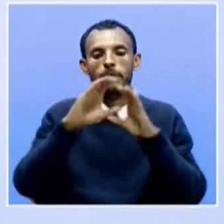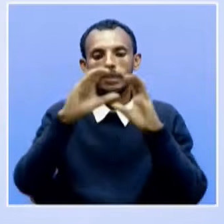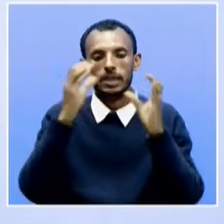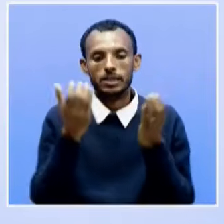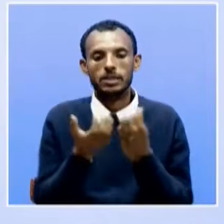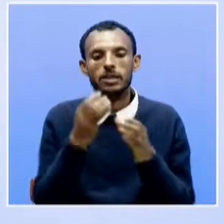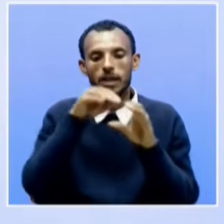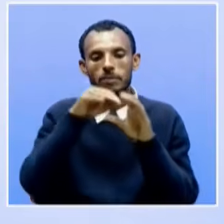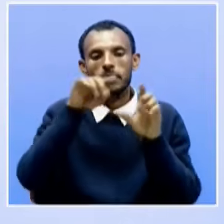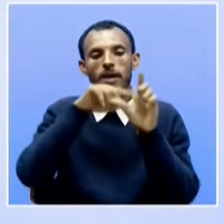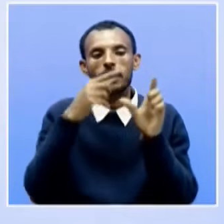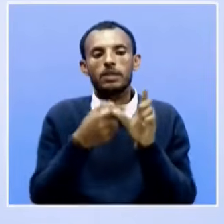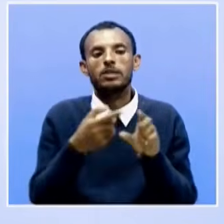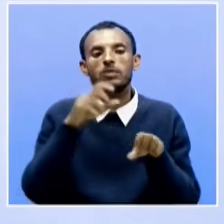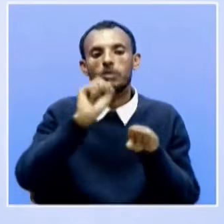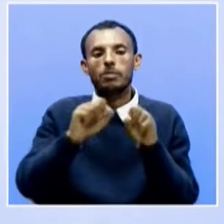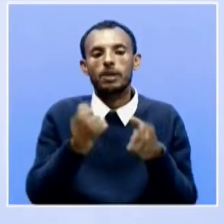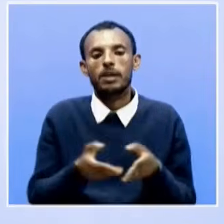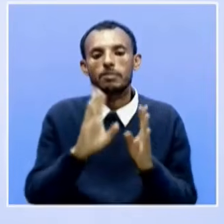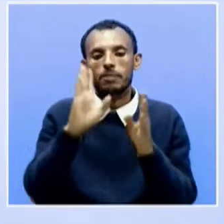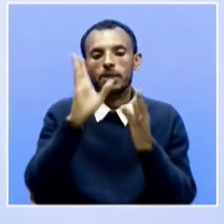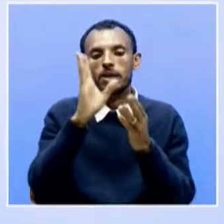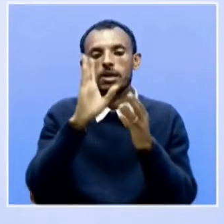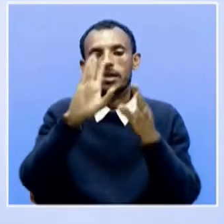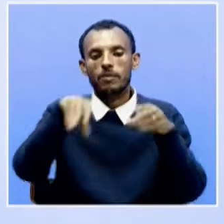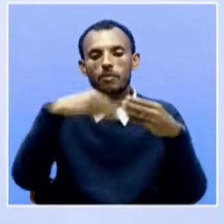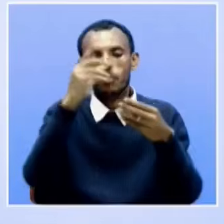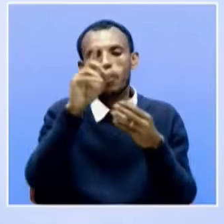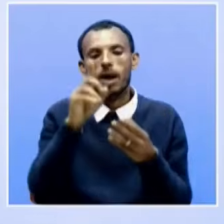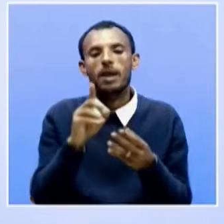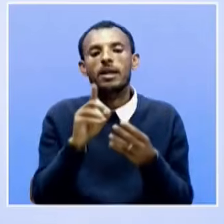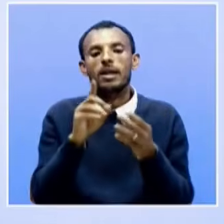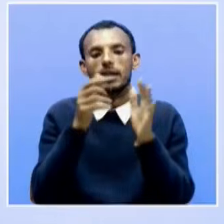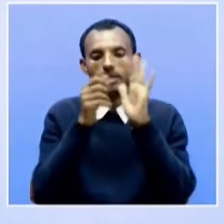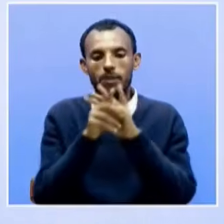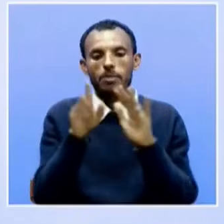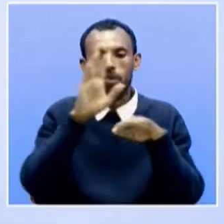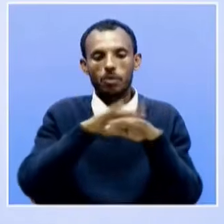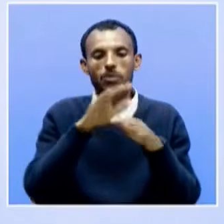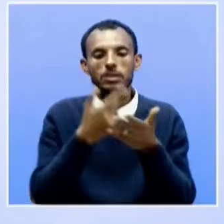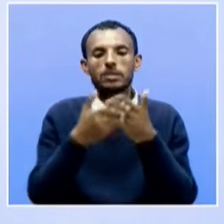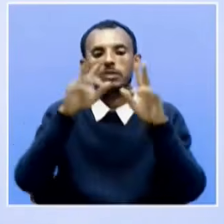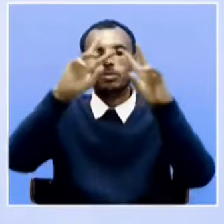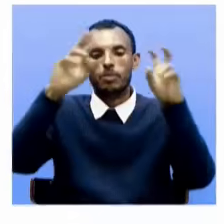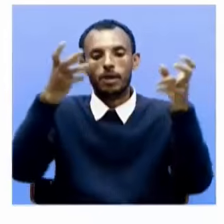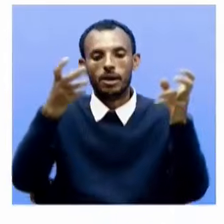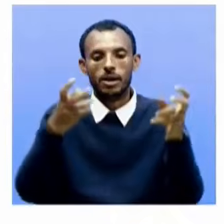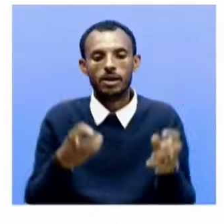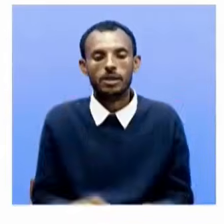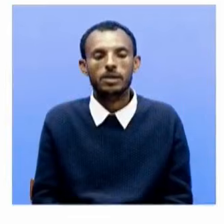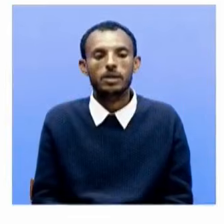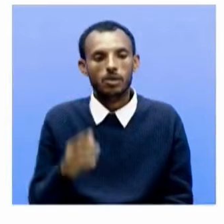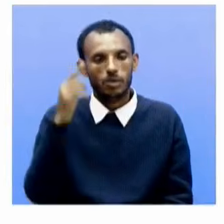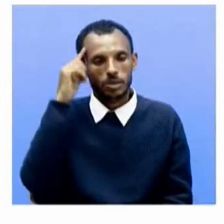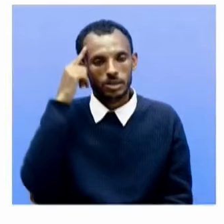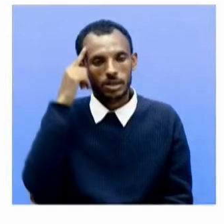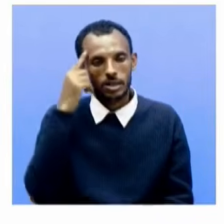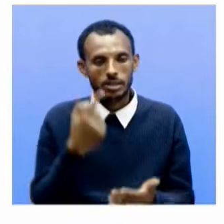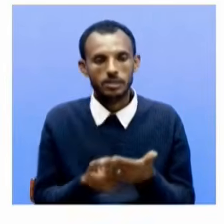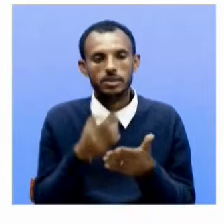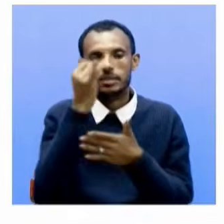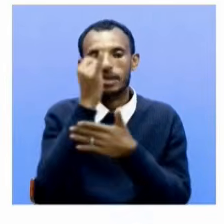inscribed angle. So let me give you one more interesting examples on this topic. Consider this